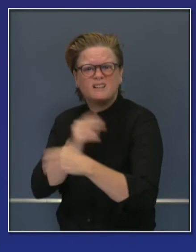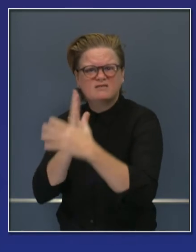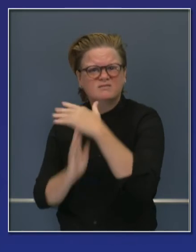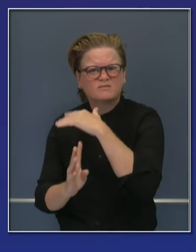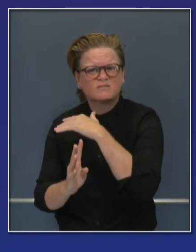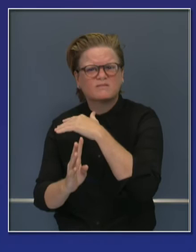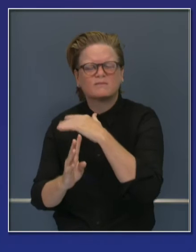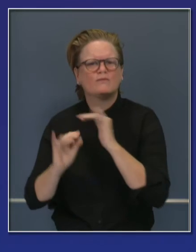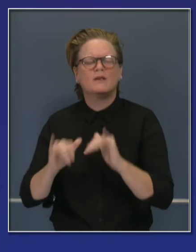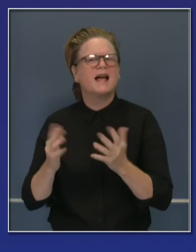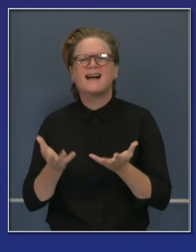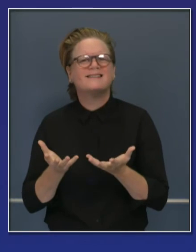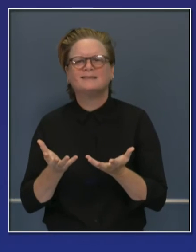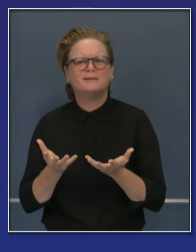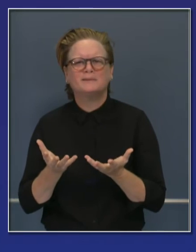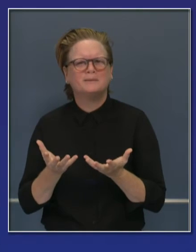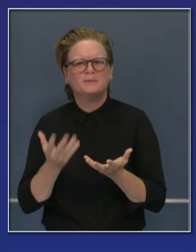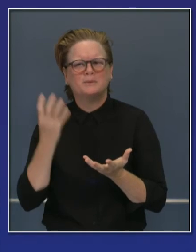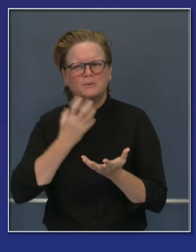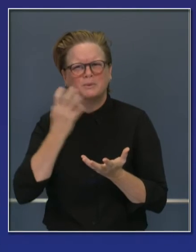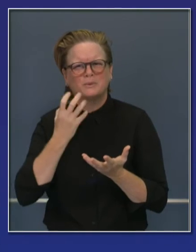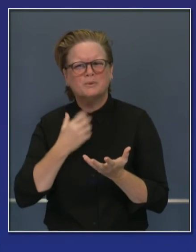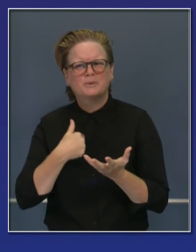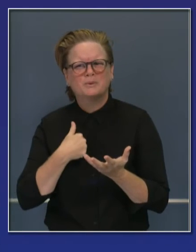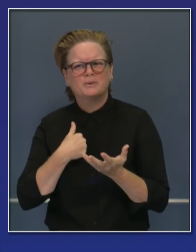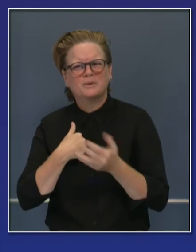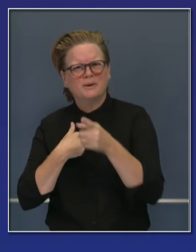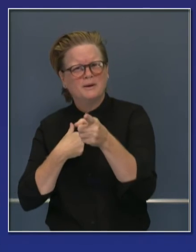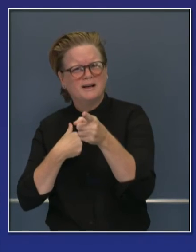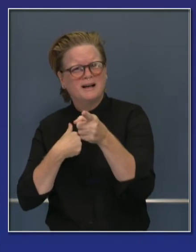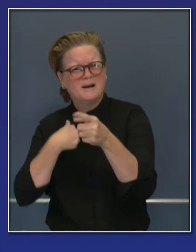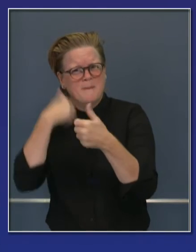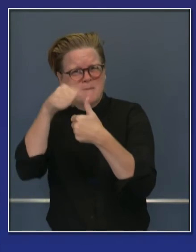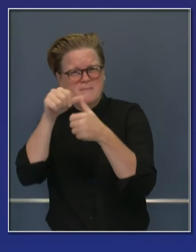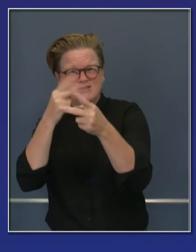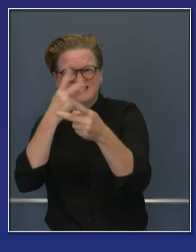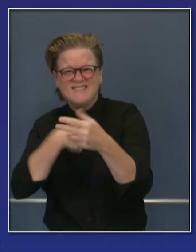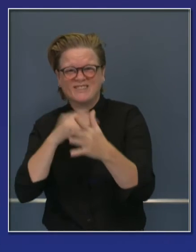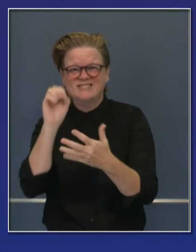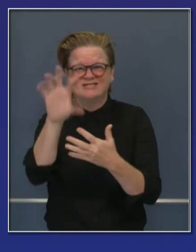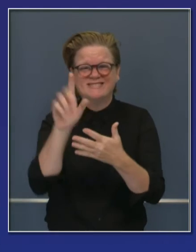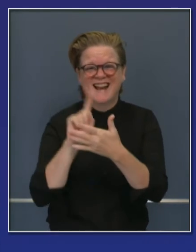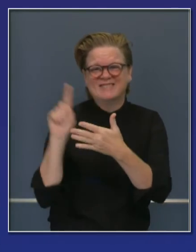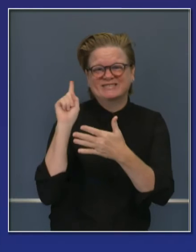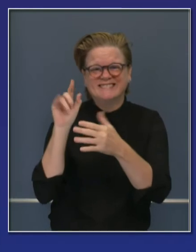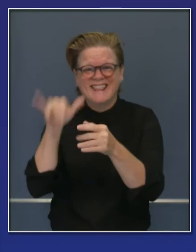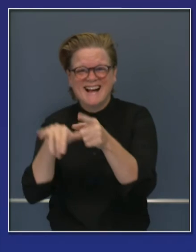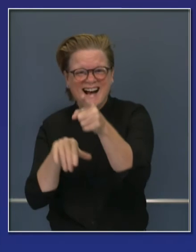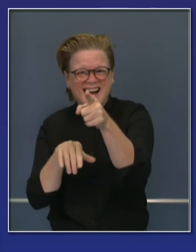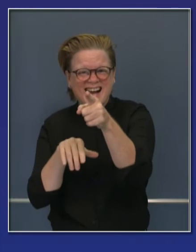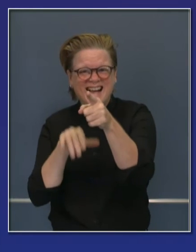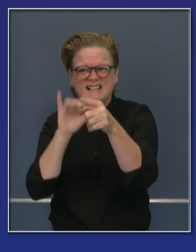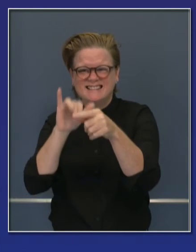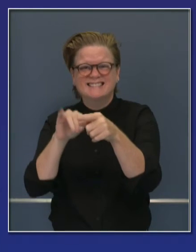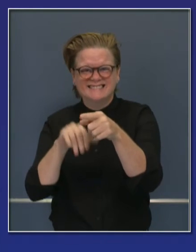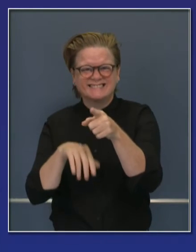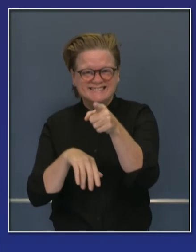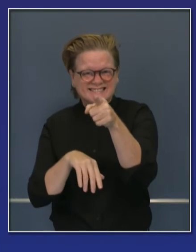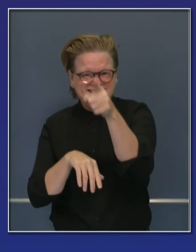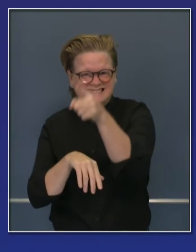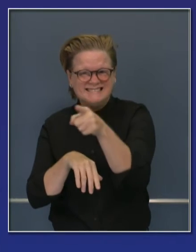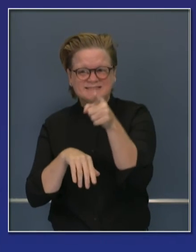look at this, and this chart is hopefully familiar with many of you. Last week, we were at 5% of our healthcare